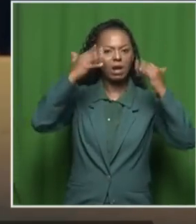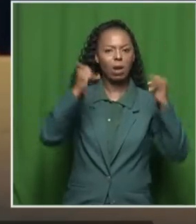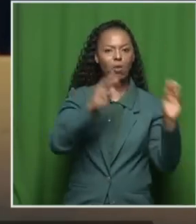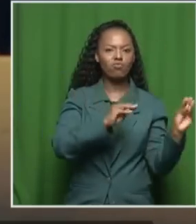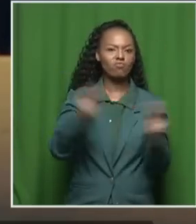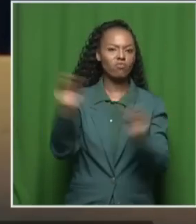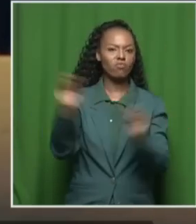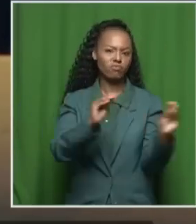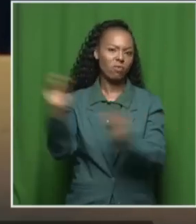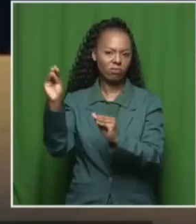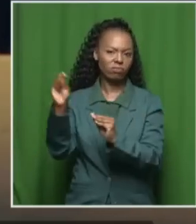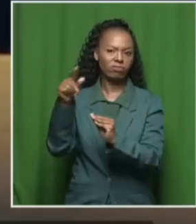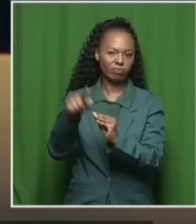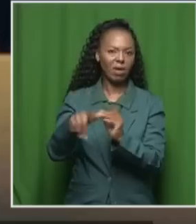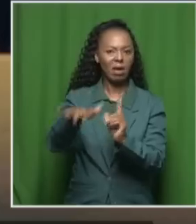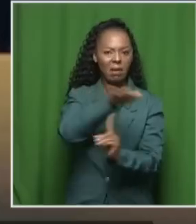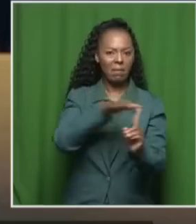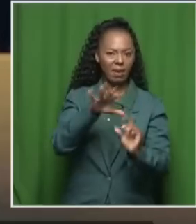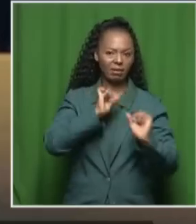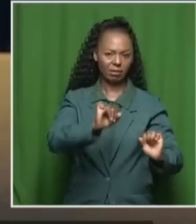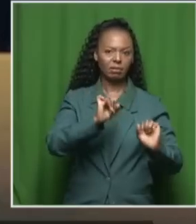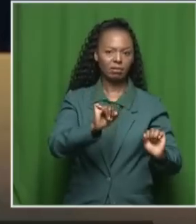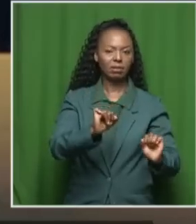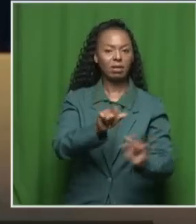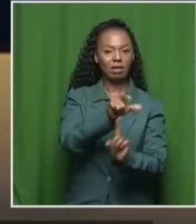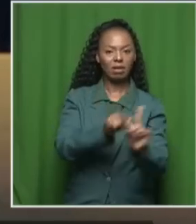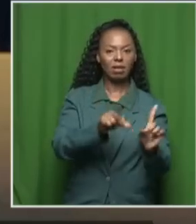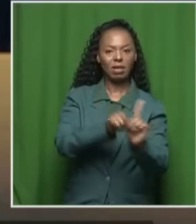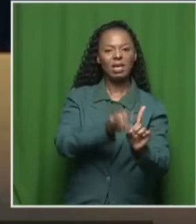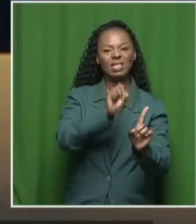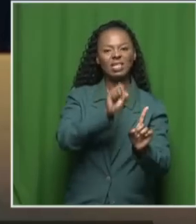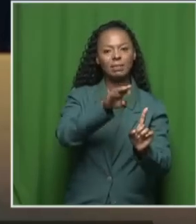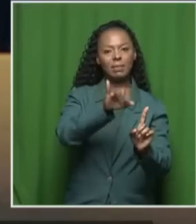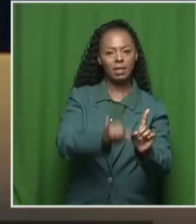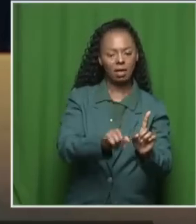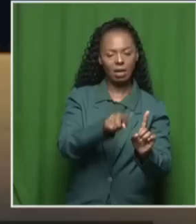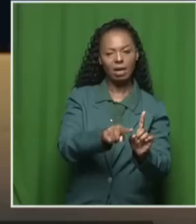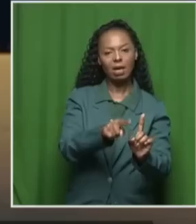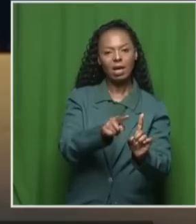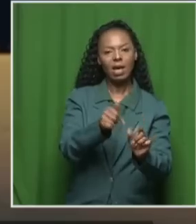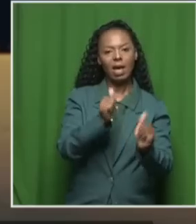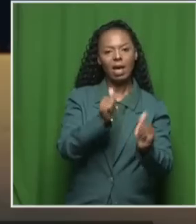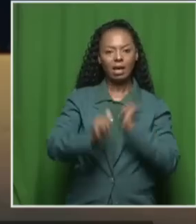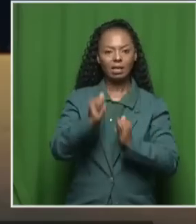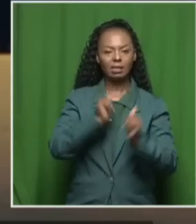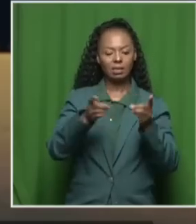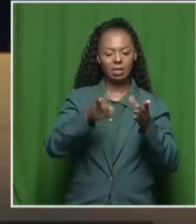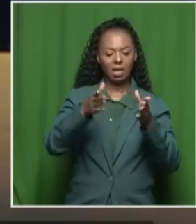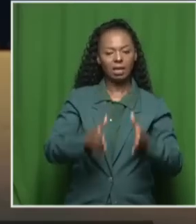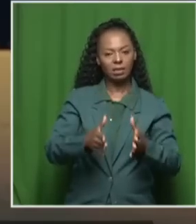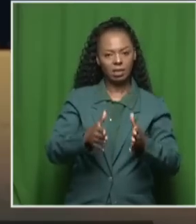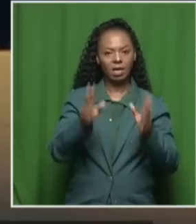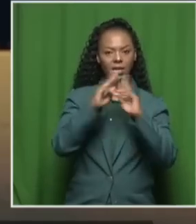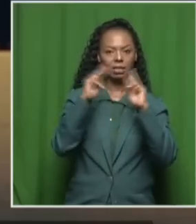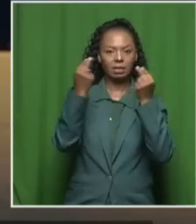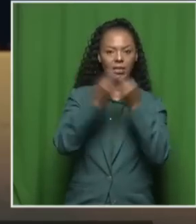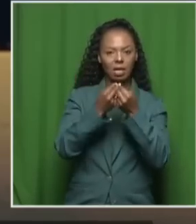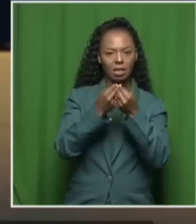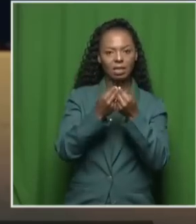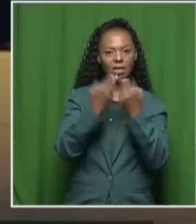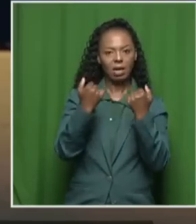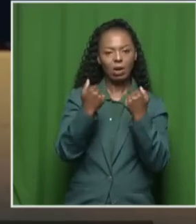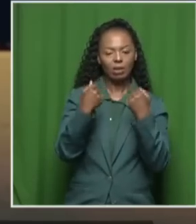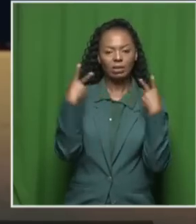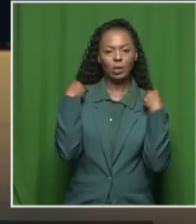now to Mr. Shadrack, who's the Acting Executive Director, Safety and Security in the Nelson Mandela Bay Municipality.